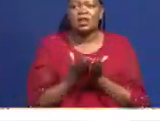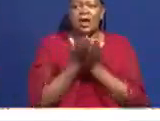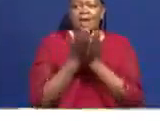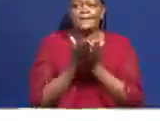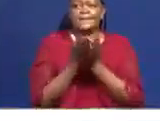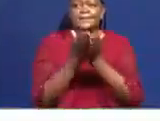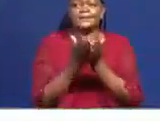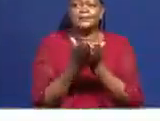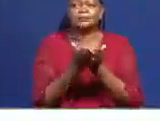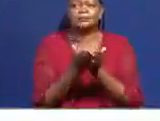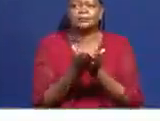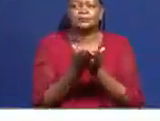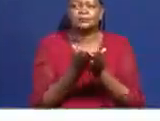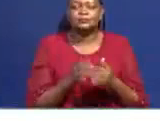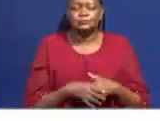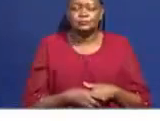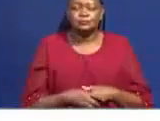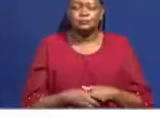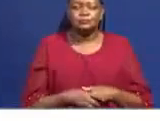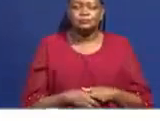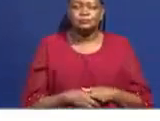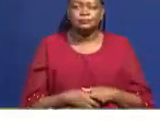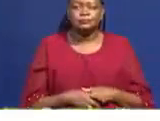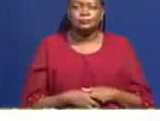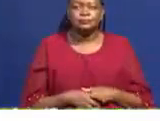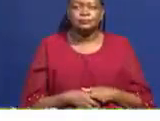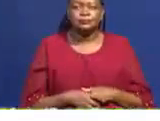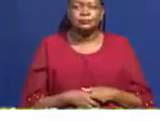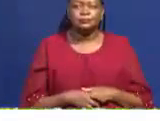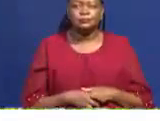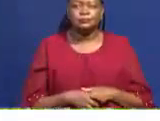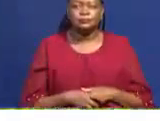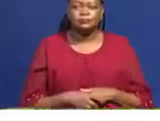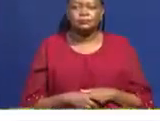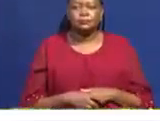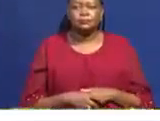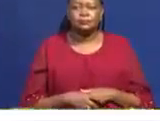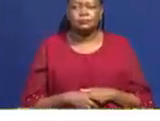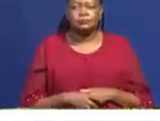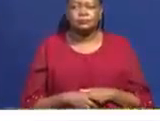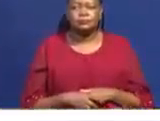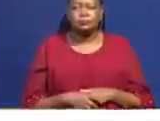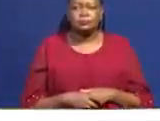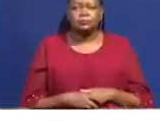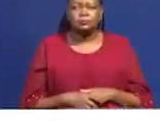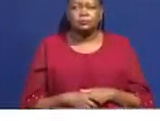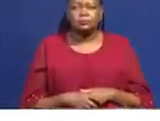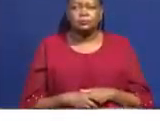Irene Mchuma Udim, Magical Scenes in Busia.